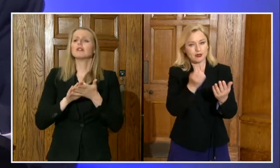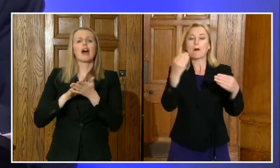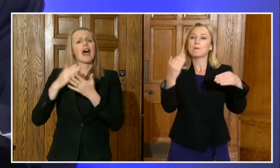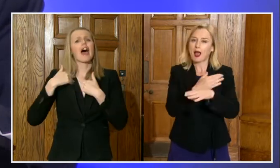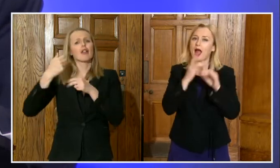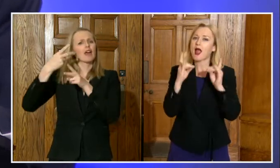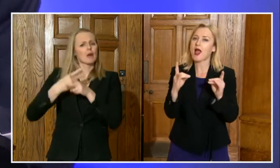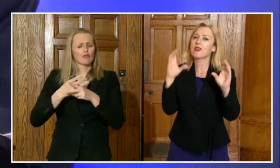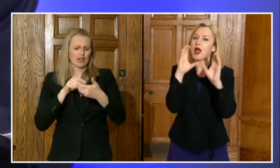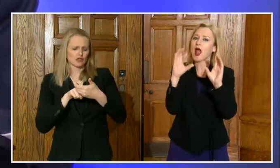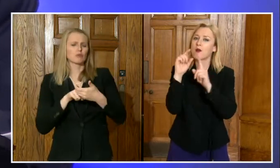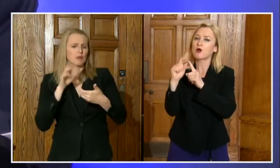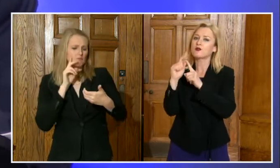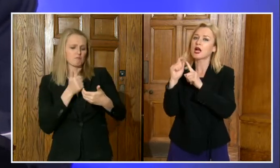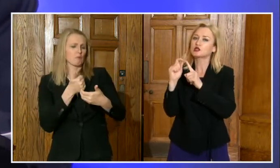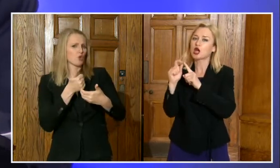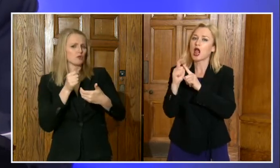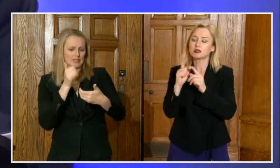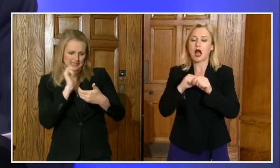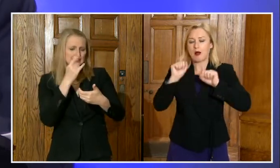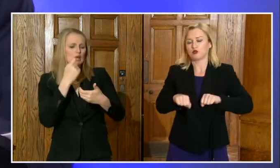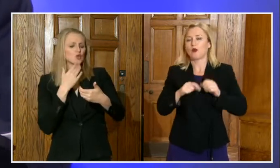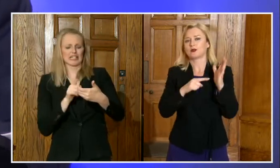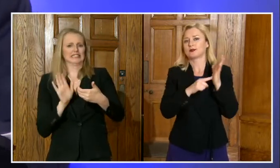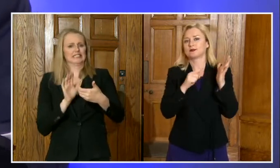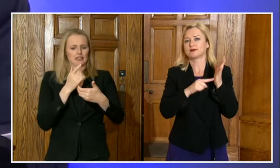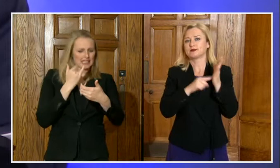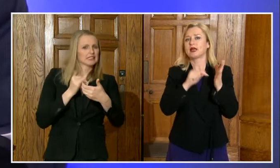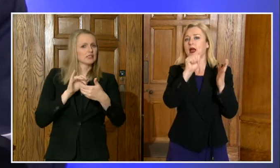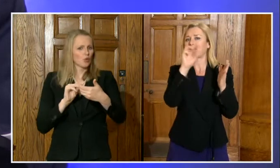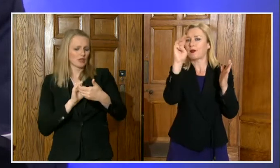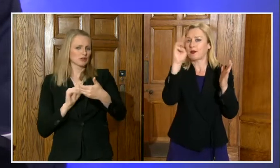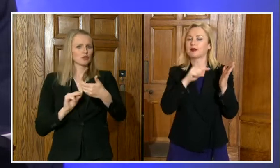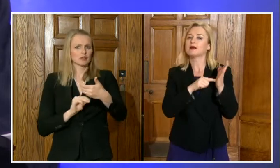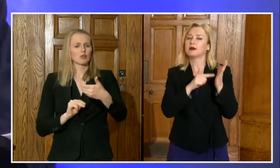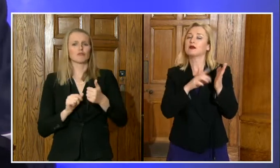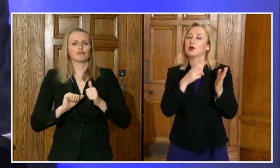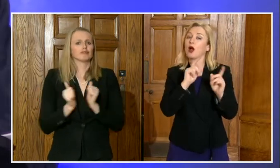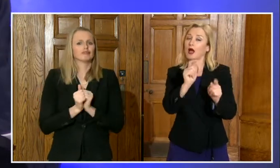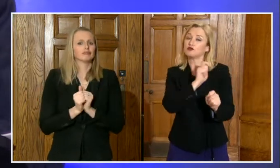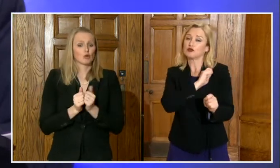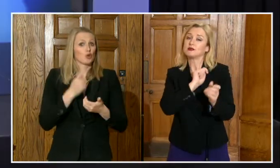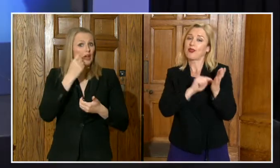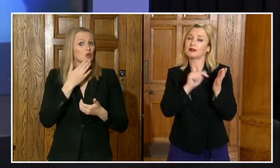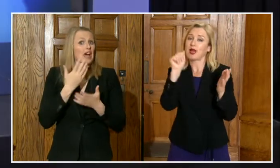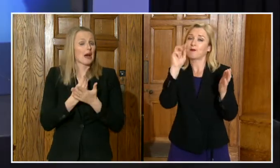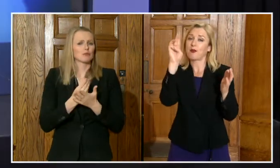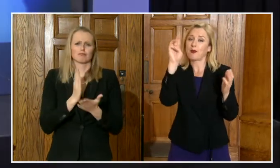people can be confident that the digital tools they are accessing are safe and trusted. I will now hand over to the Chief Medical